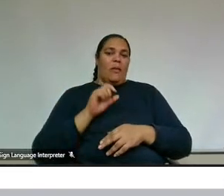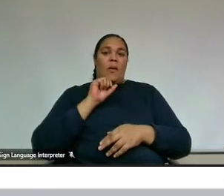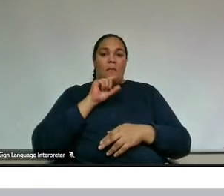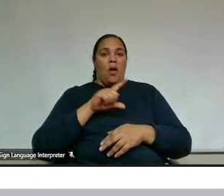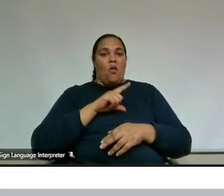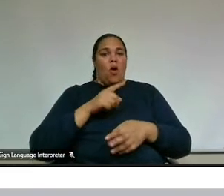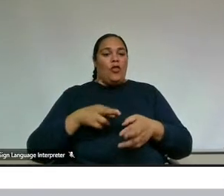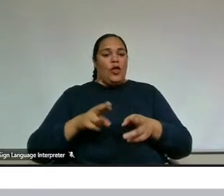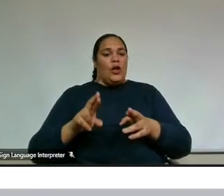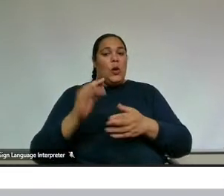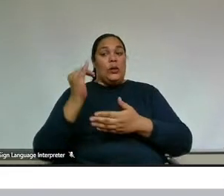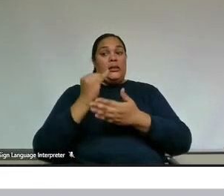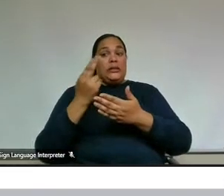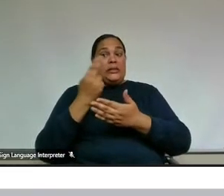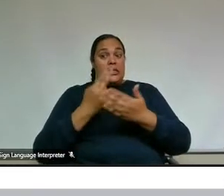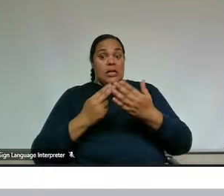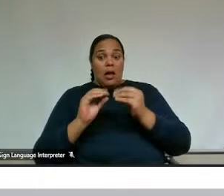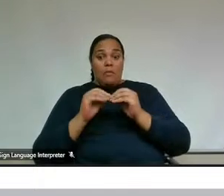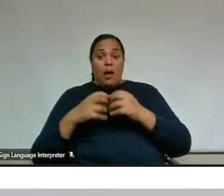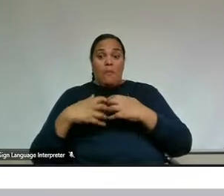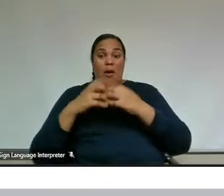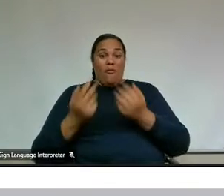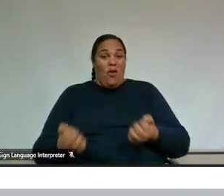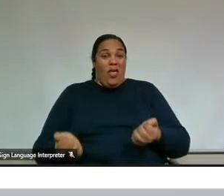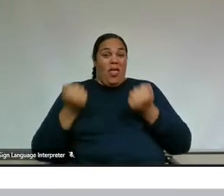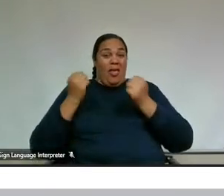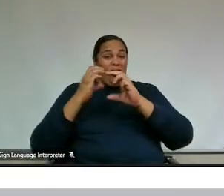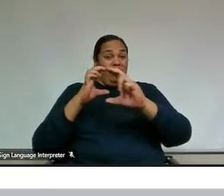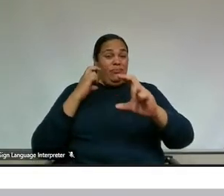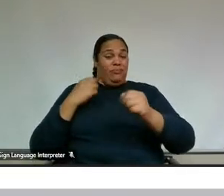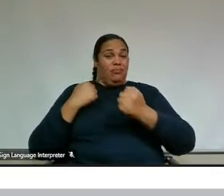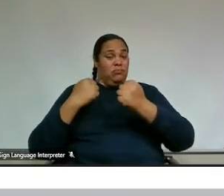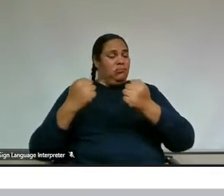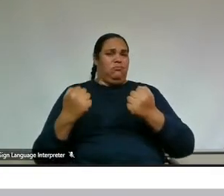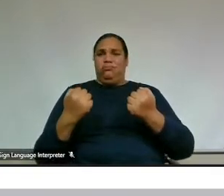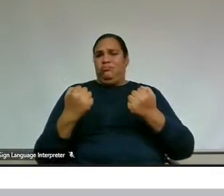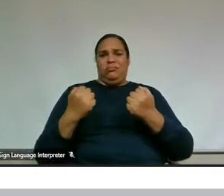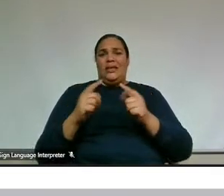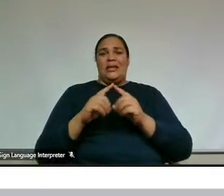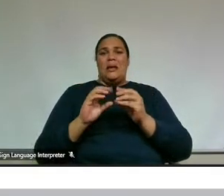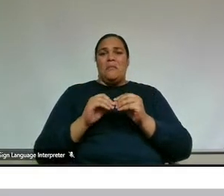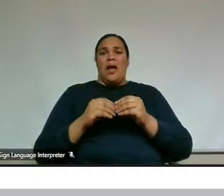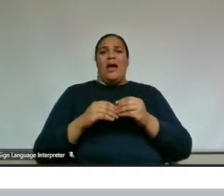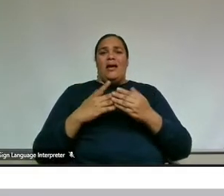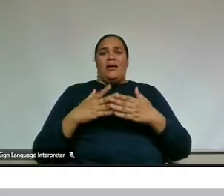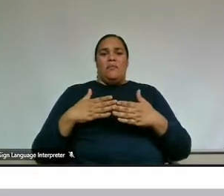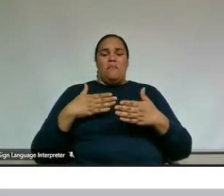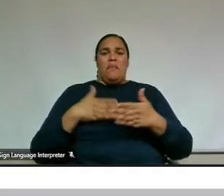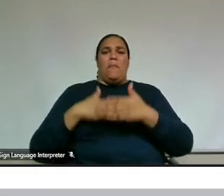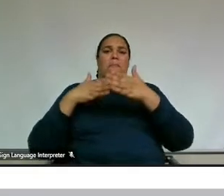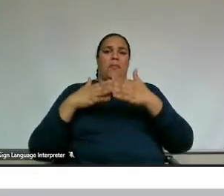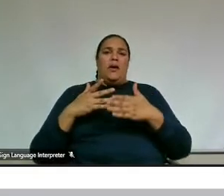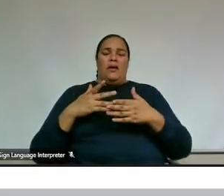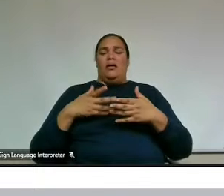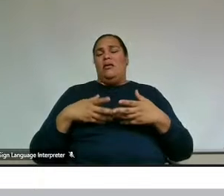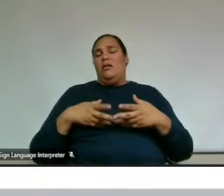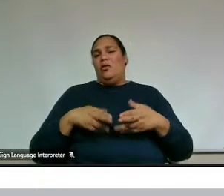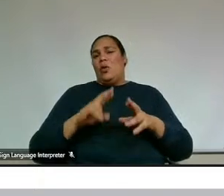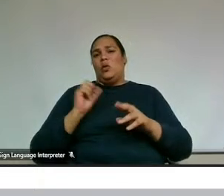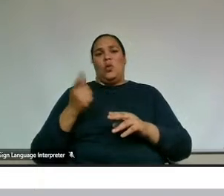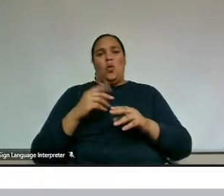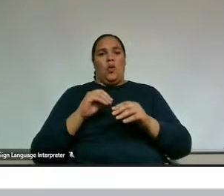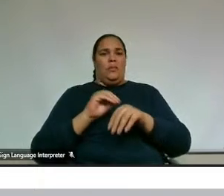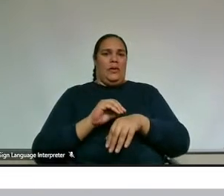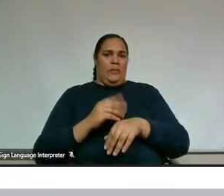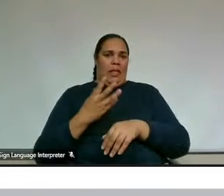roads was never designed for and never been created, and it also creates an obstruction on all our roads.